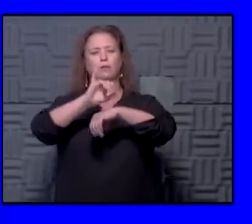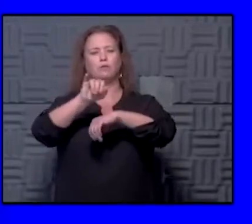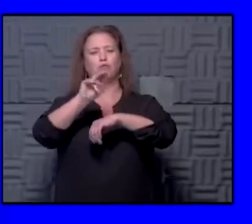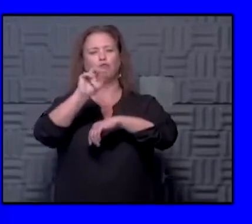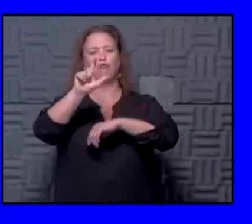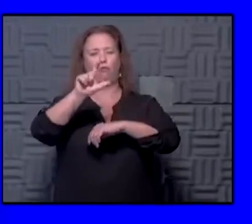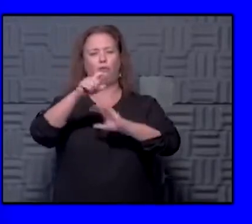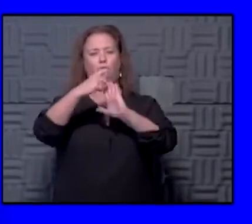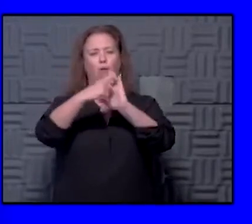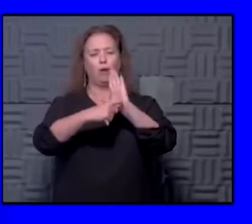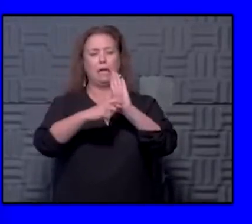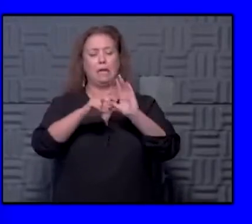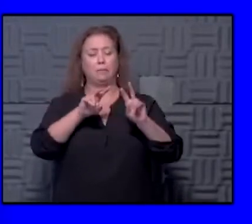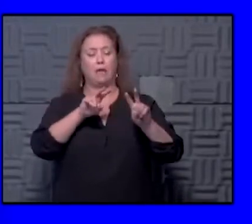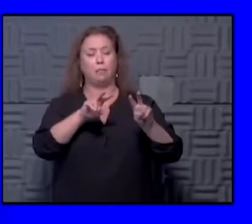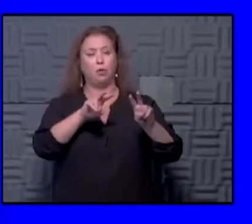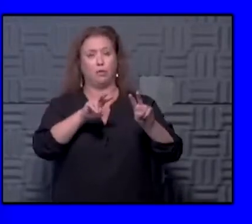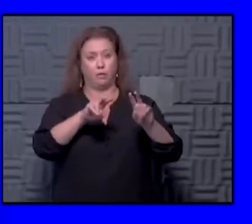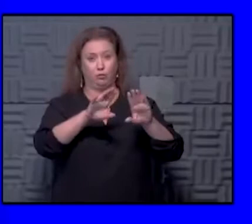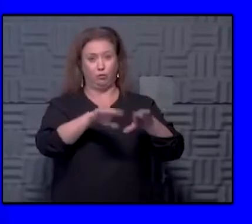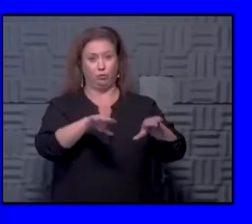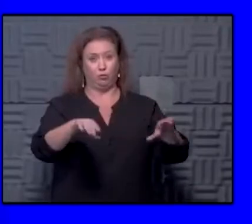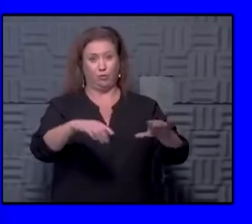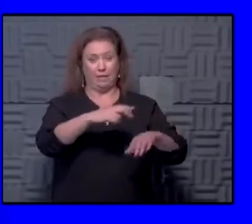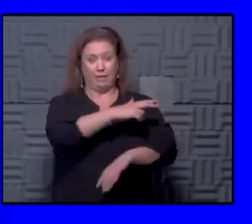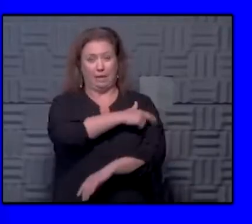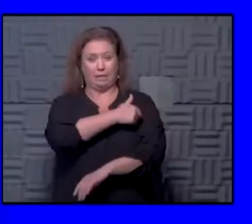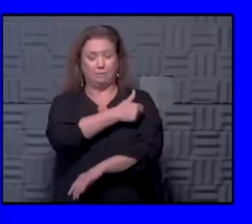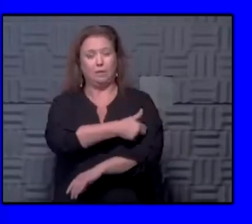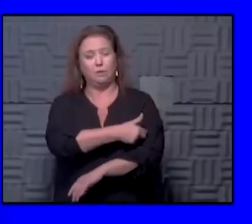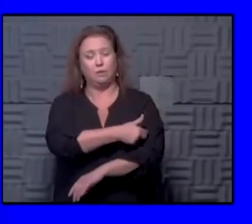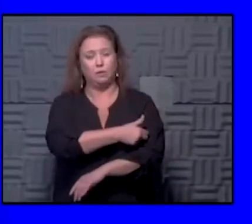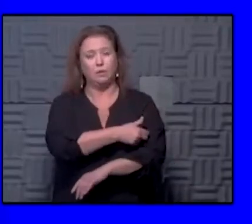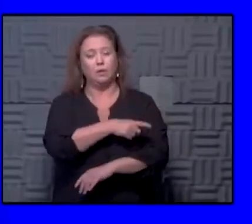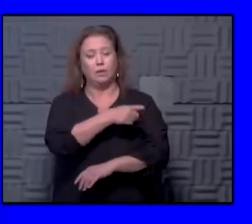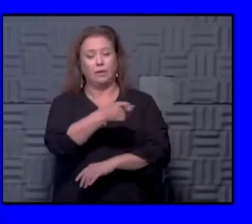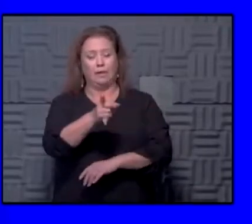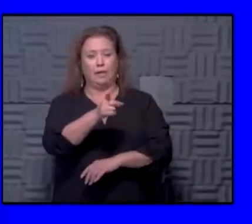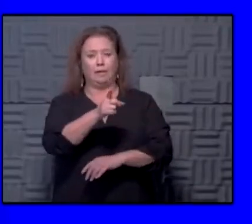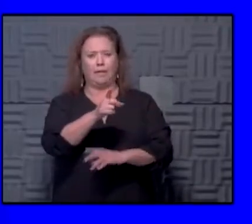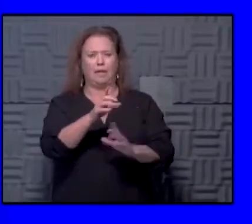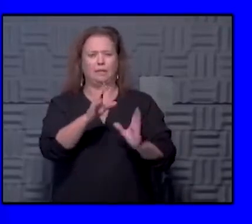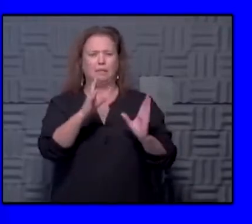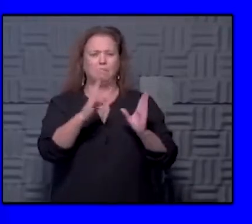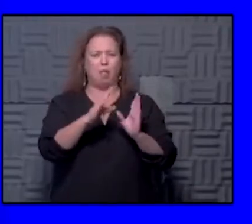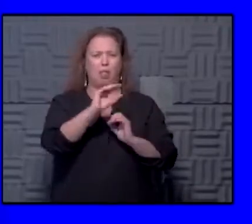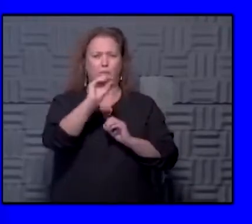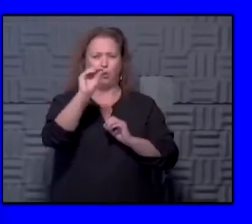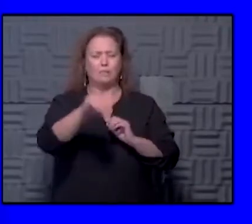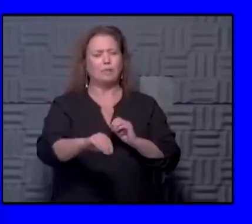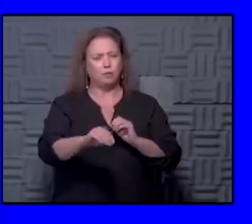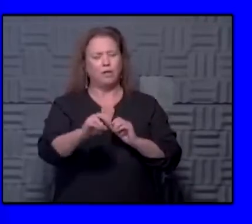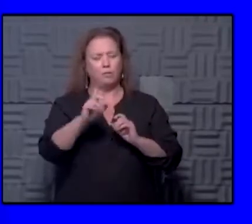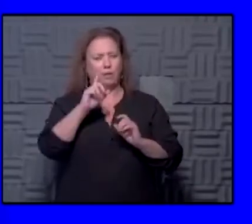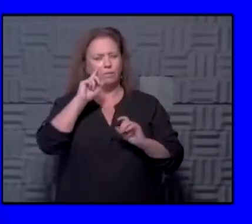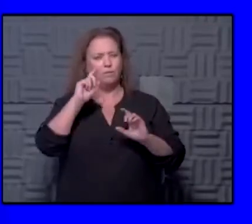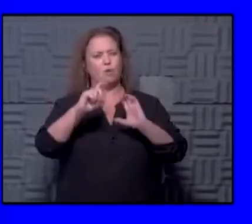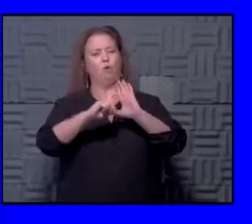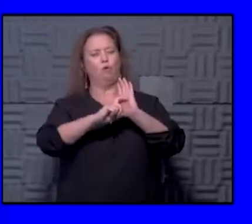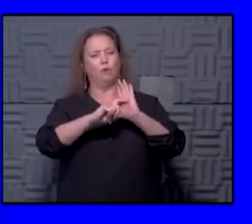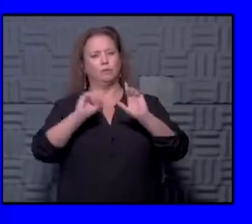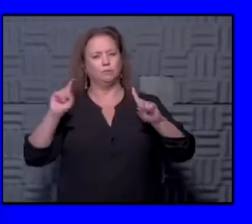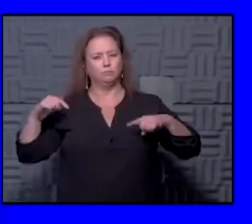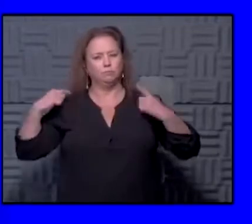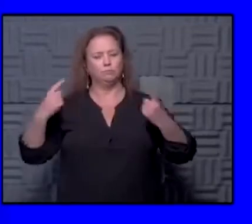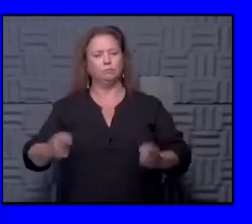at children in the hospital, and certainly they had a very small percentage, and that's what we've seen throughout this, is that